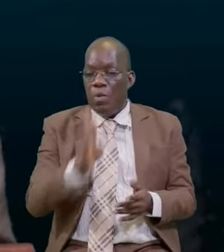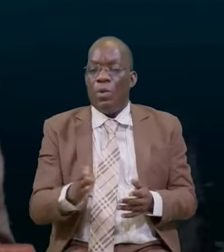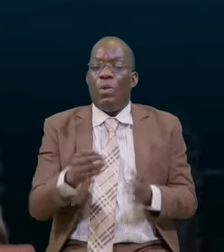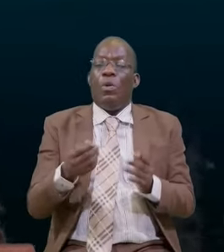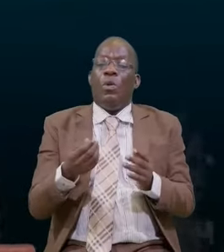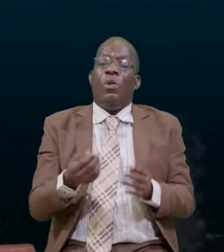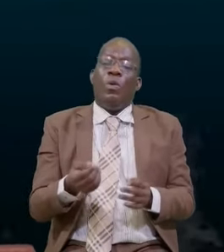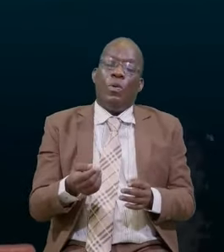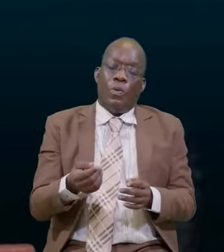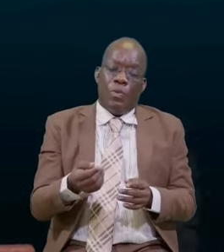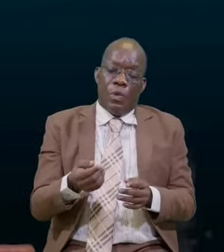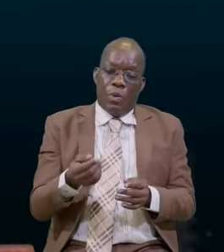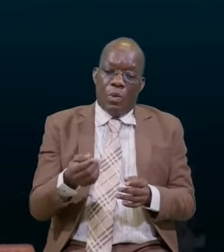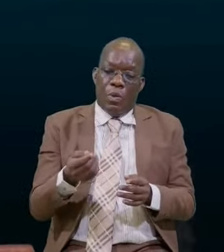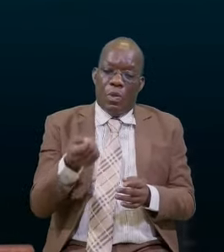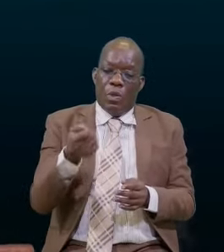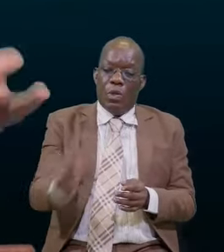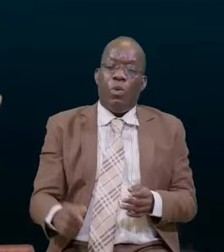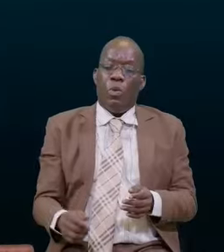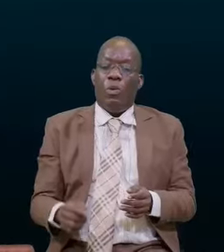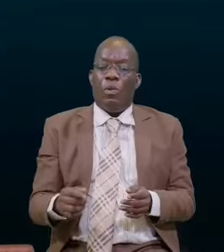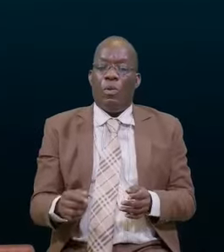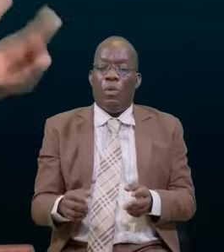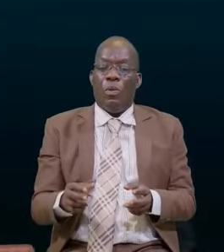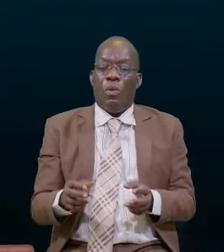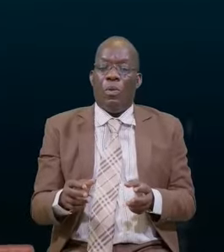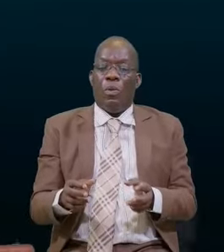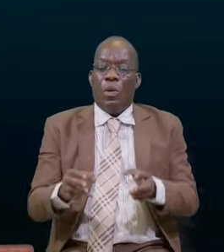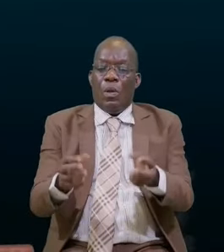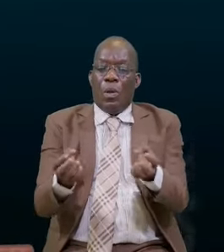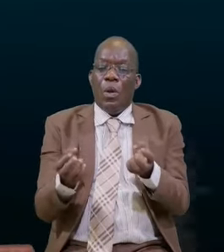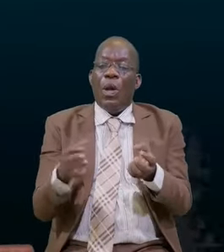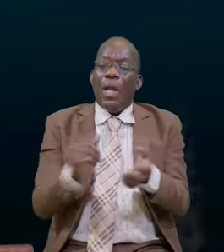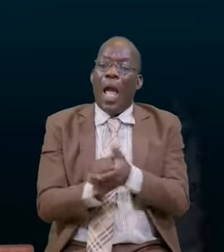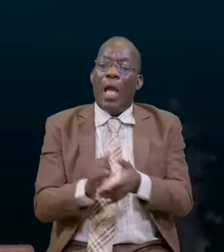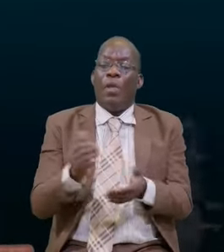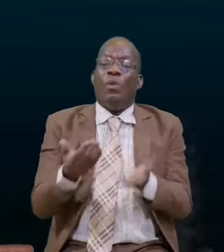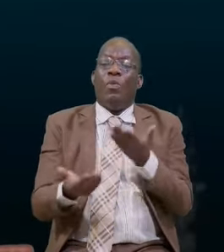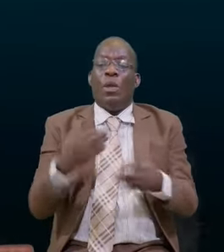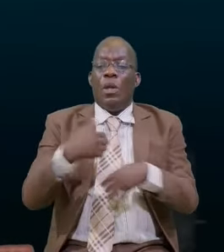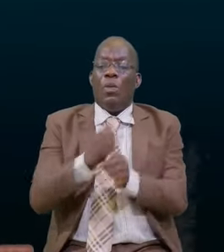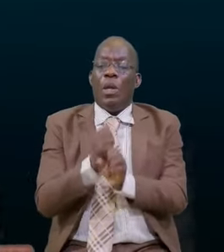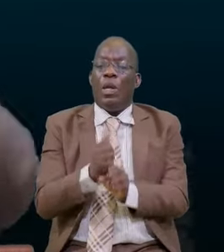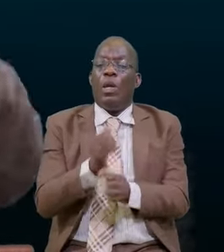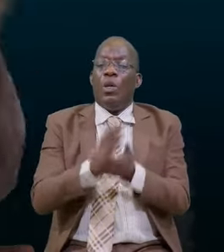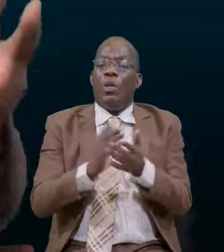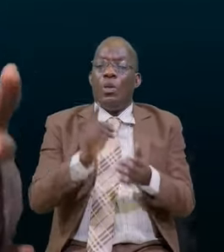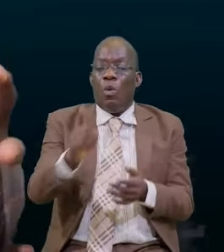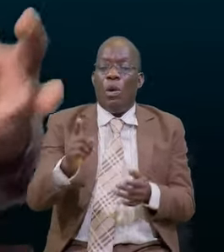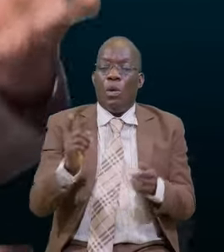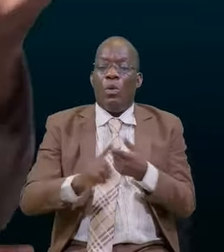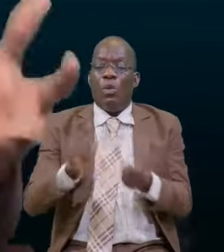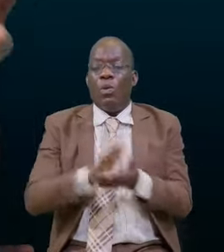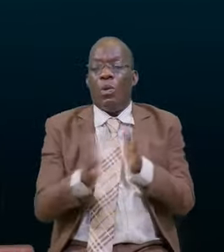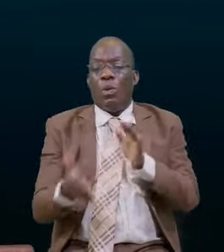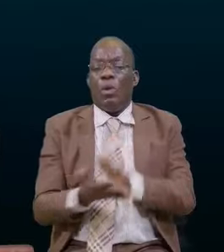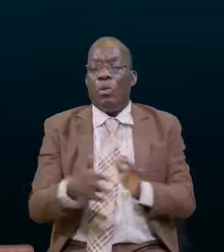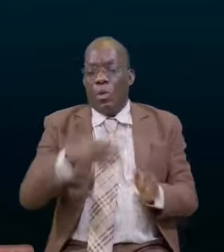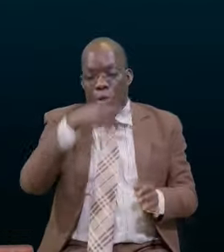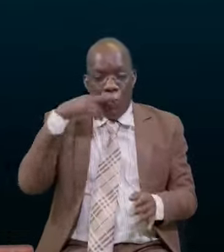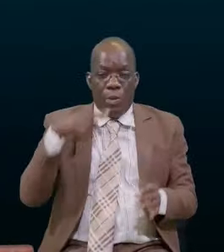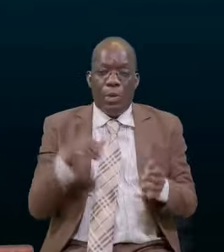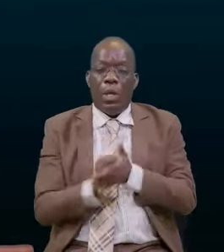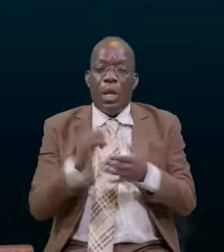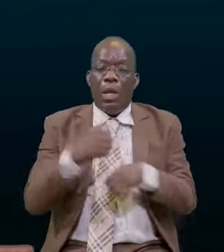leav a person become a little cous that made aan to be stealing to be taking